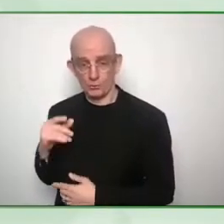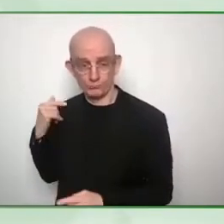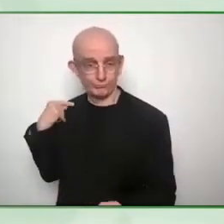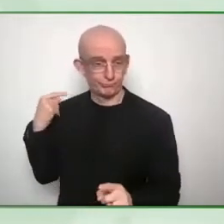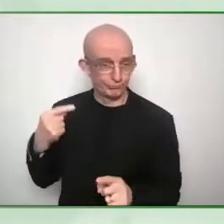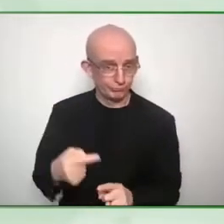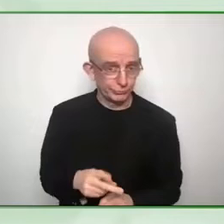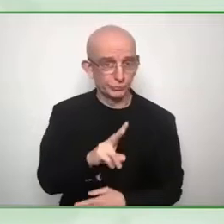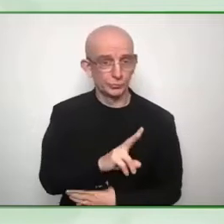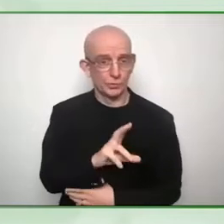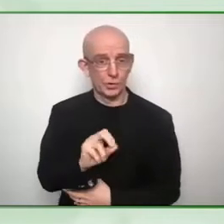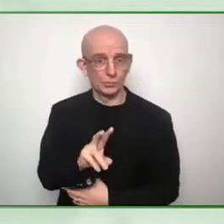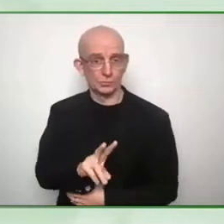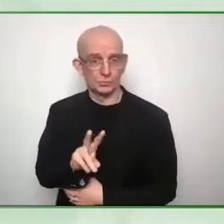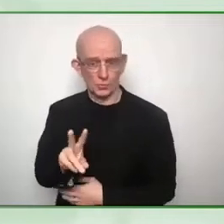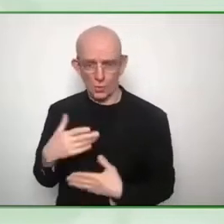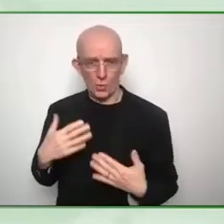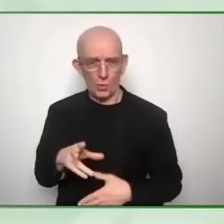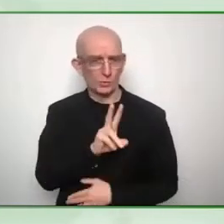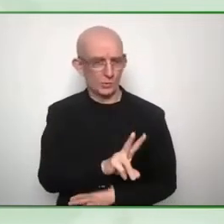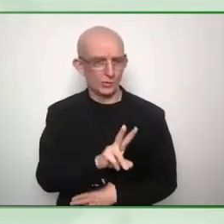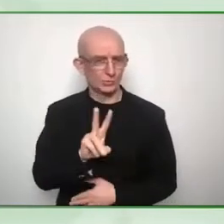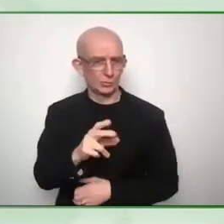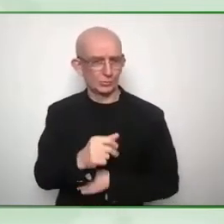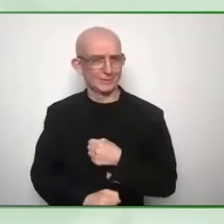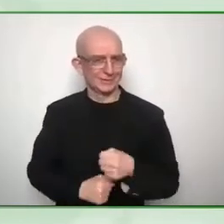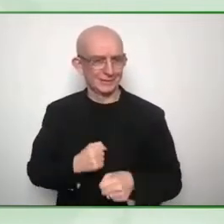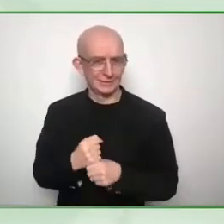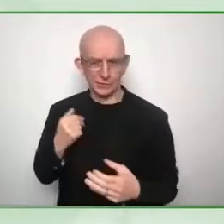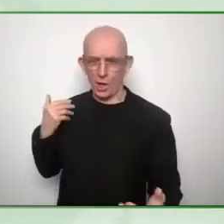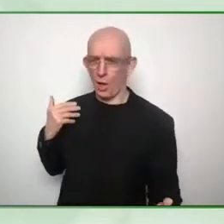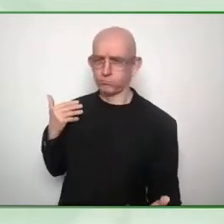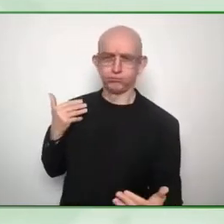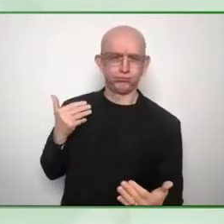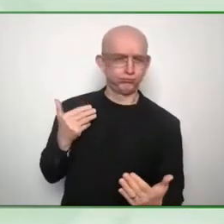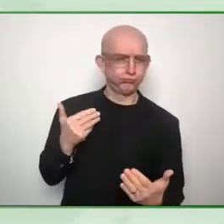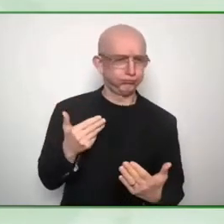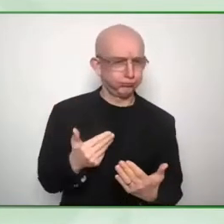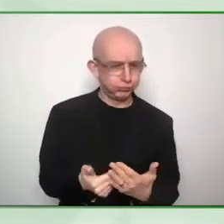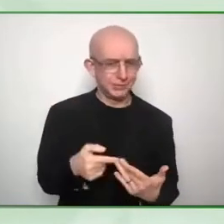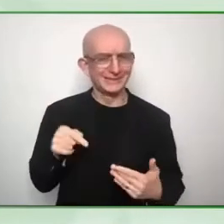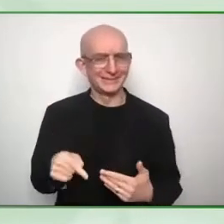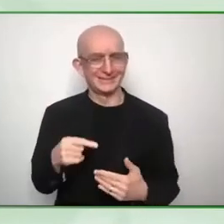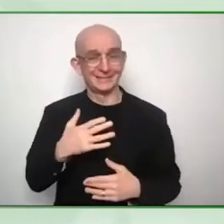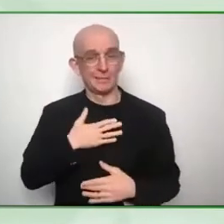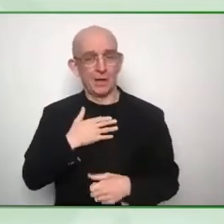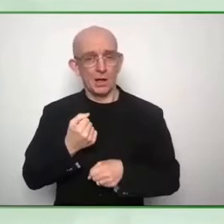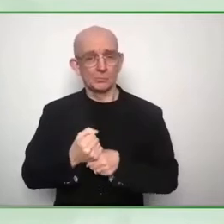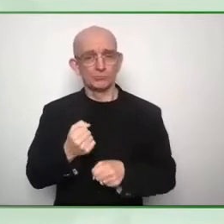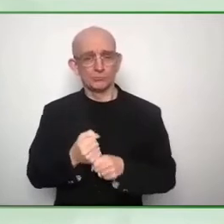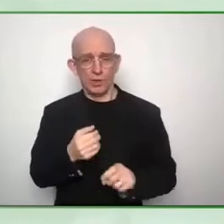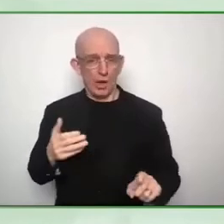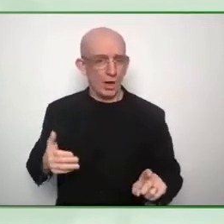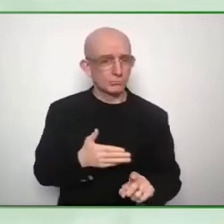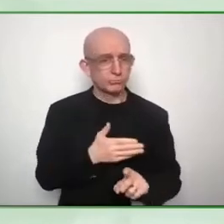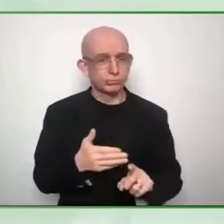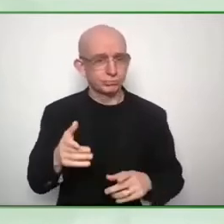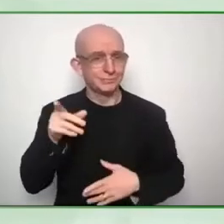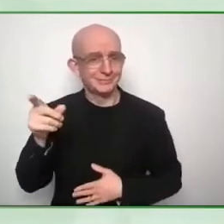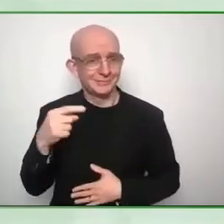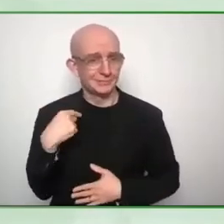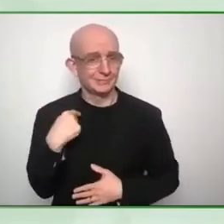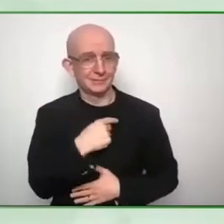Department of Special Education and then had the privilege and the honor to host a Confucius Institute. So I was the director of a